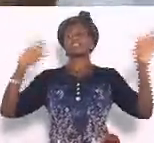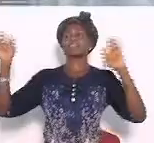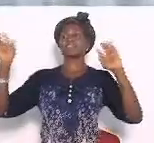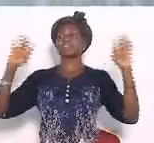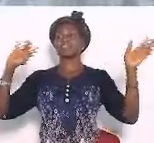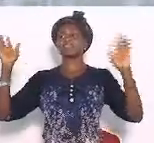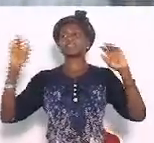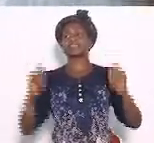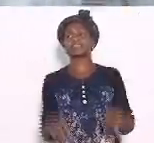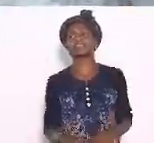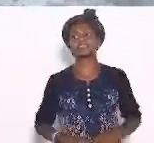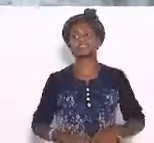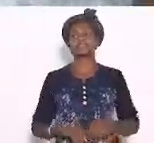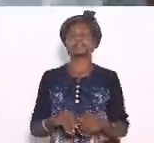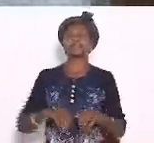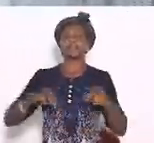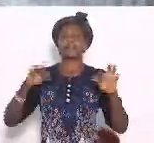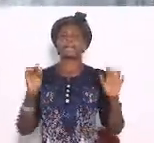shouteluu